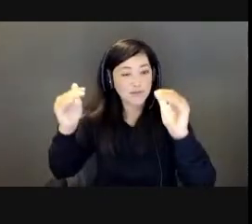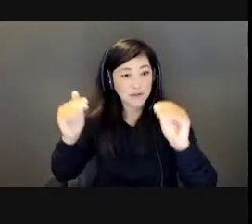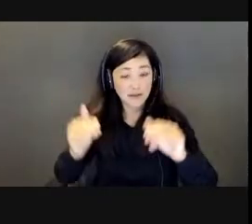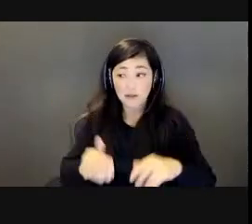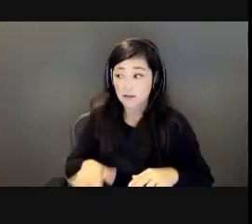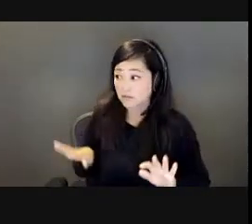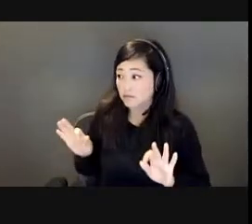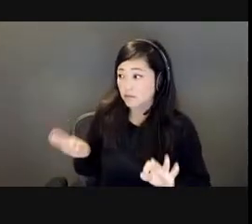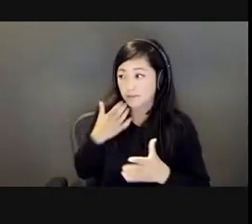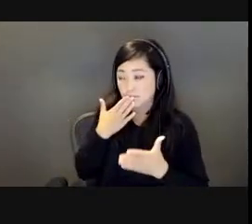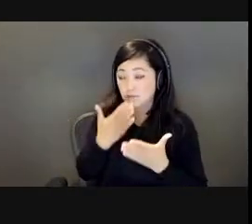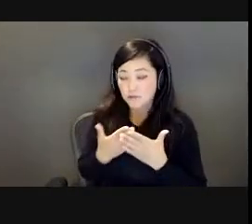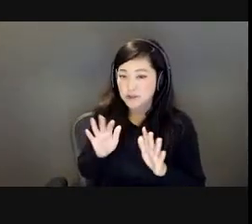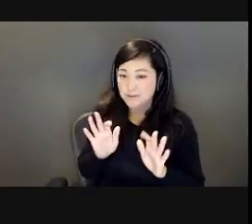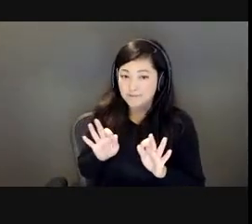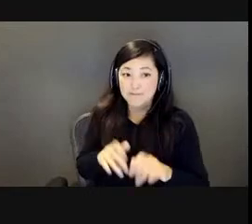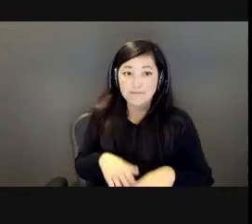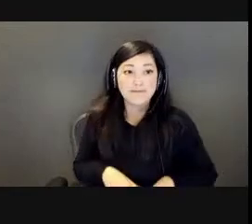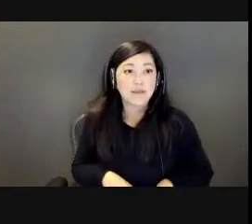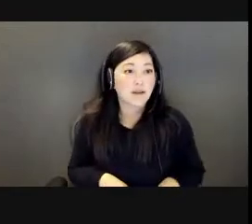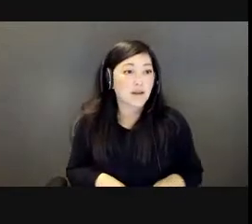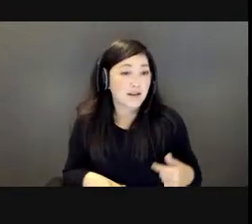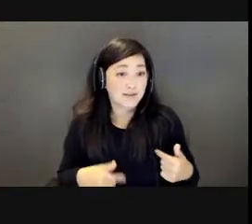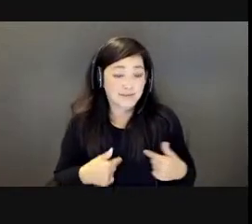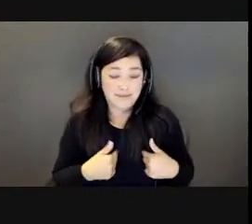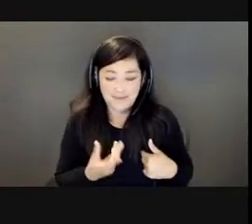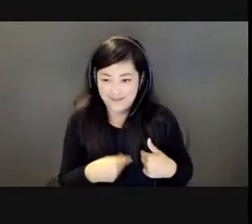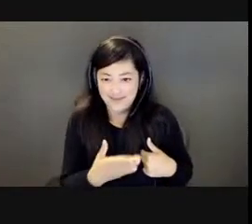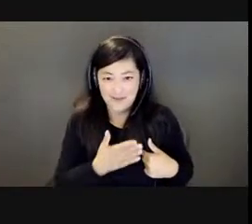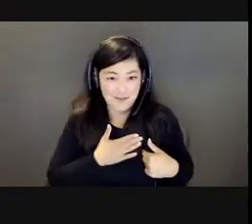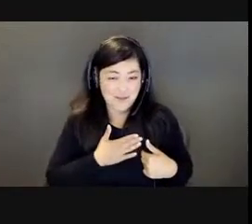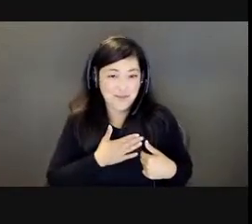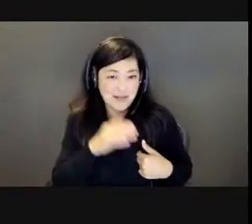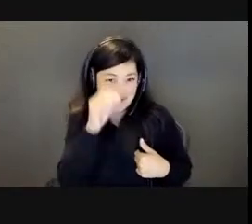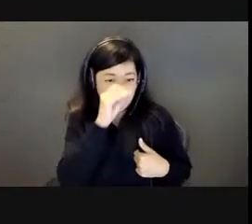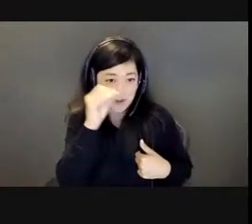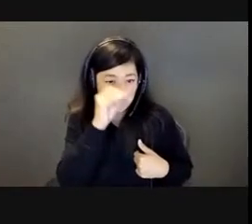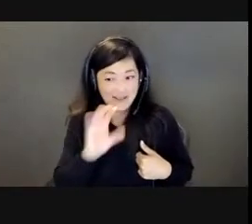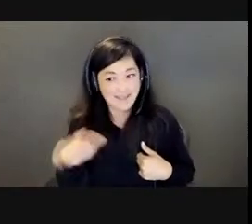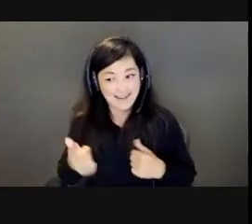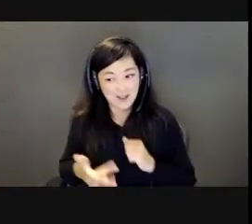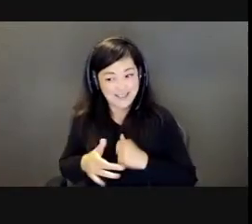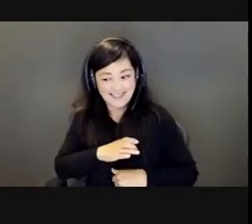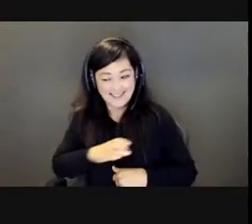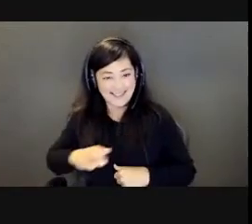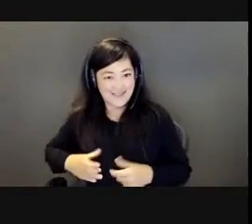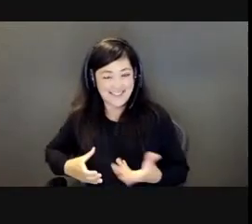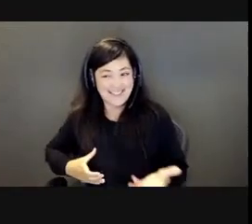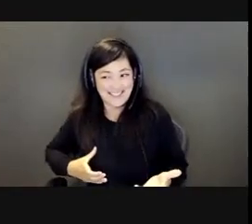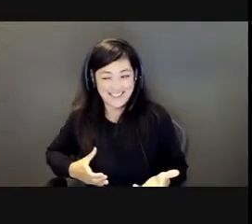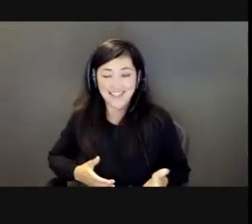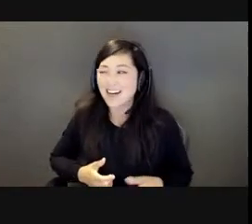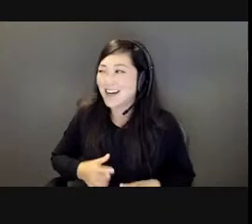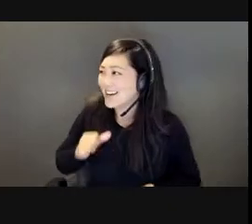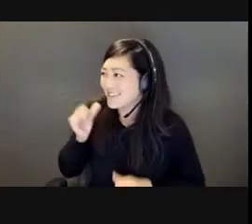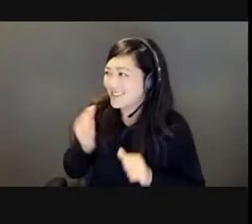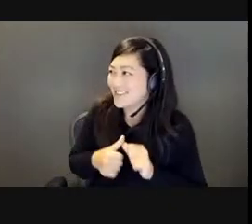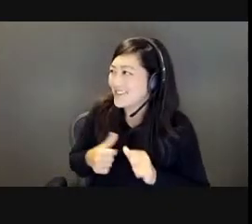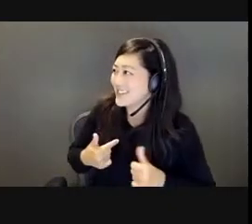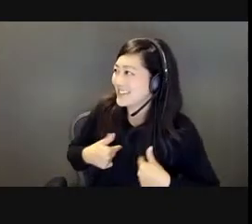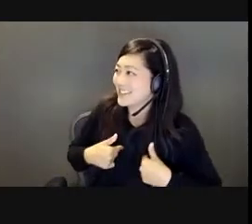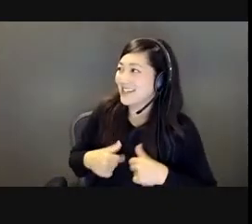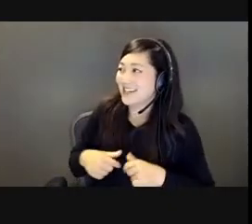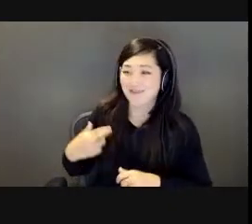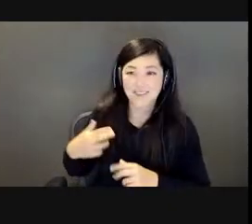give my personal opinion, and one that's been echoed by many technical committee members. I always have to remember I'm here representing ASC as a